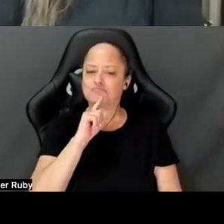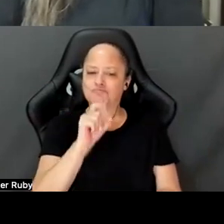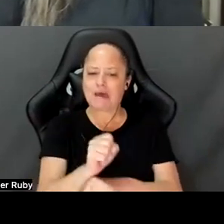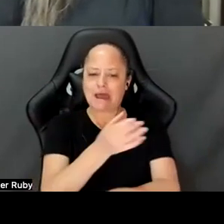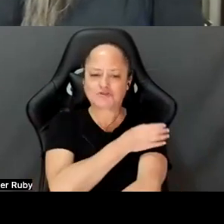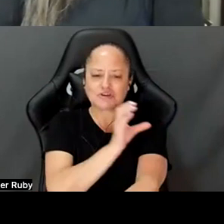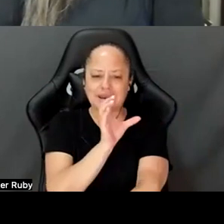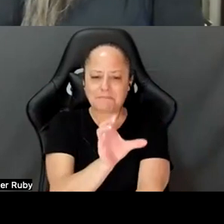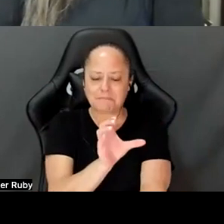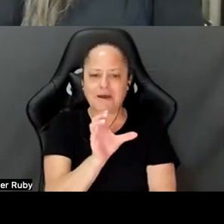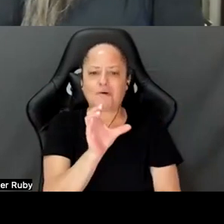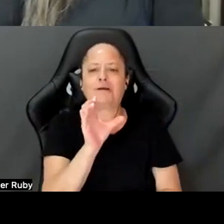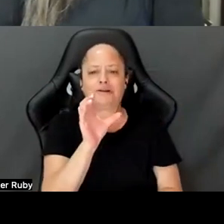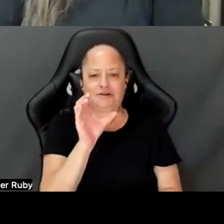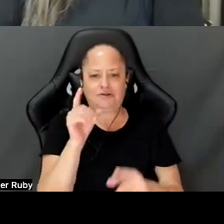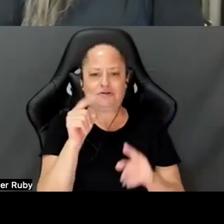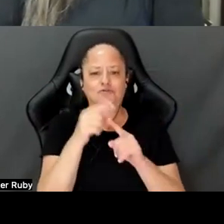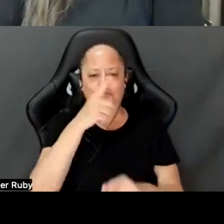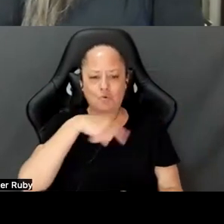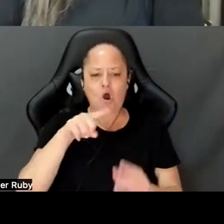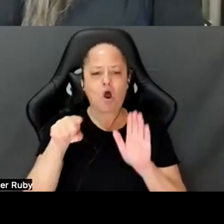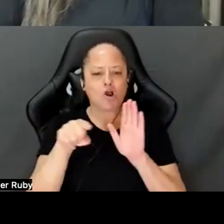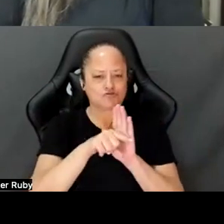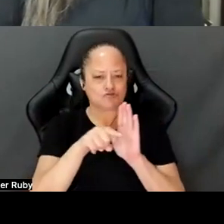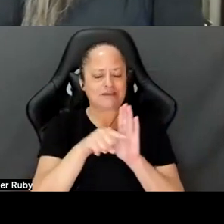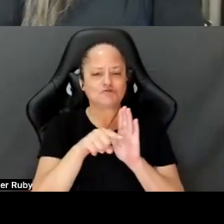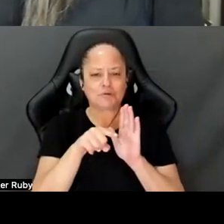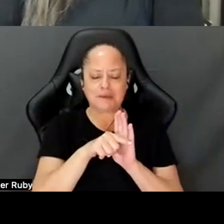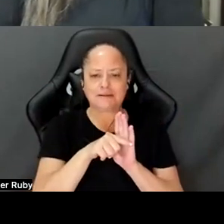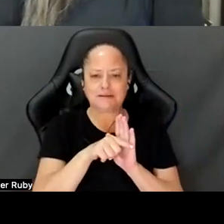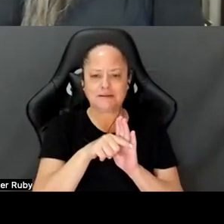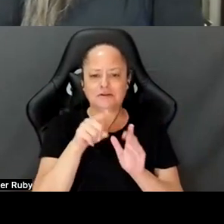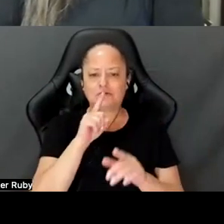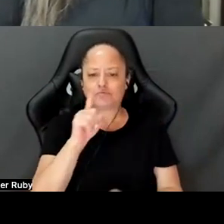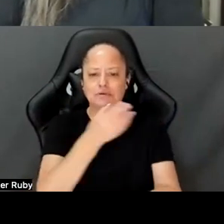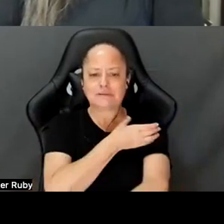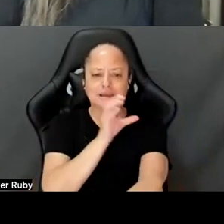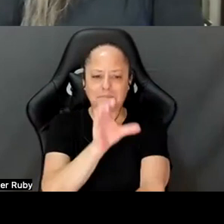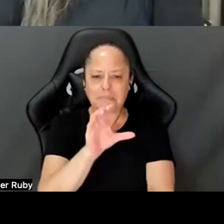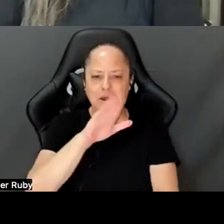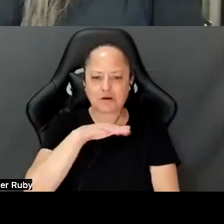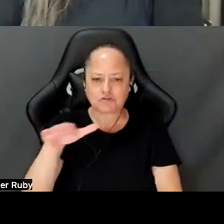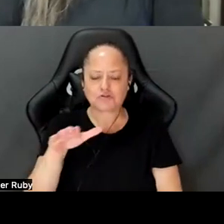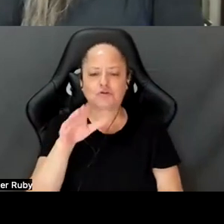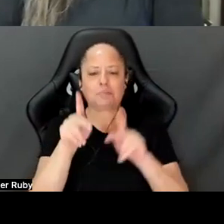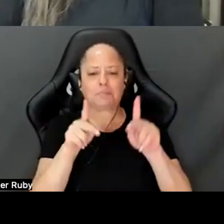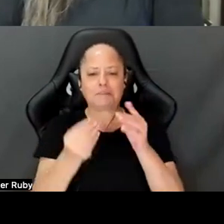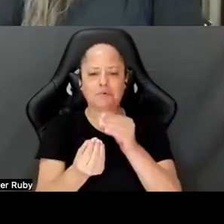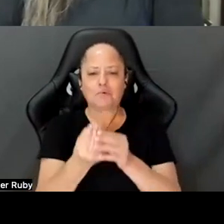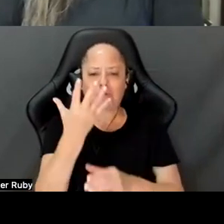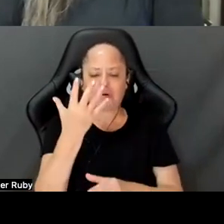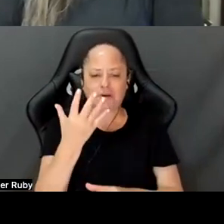because, like you said, that is to our detriment at times. And so to really empower children and people growing up is